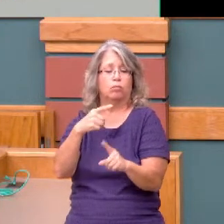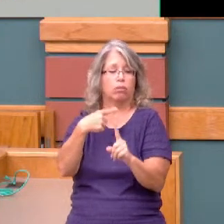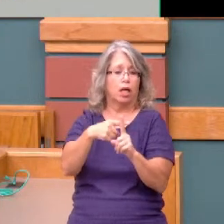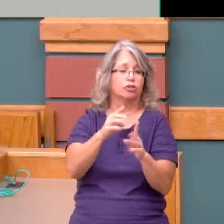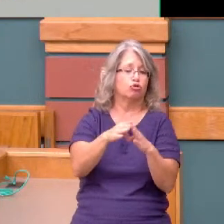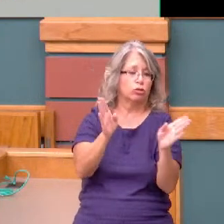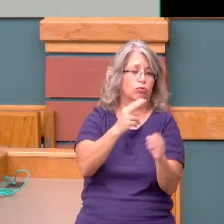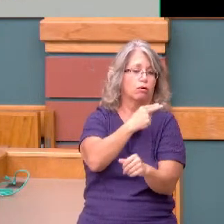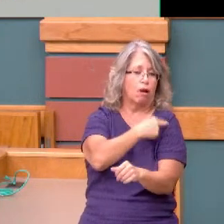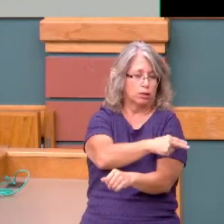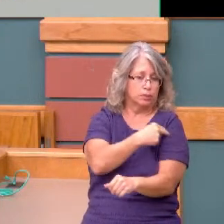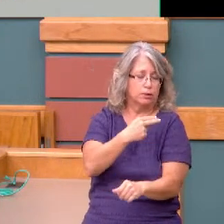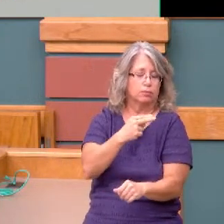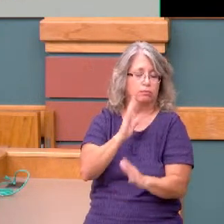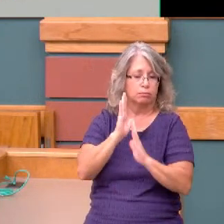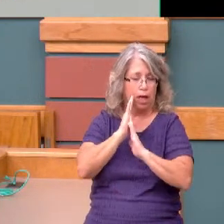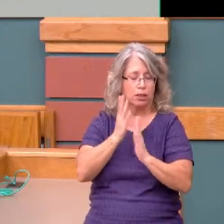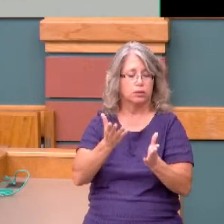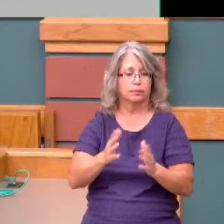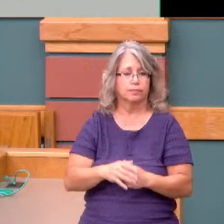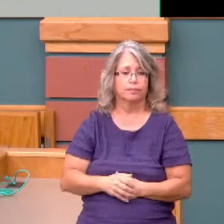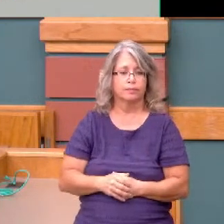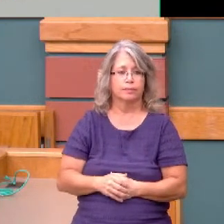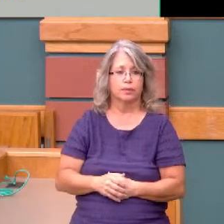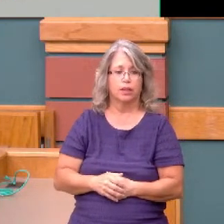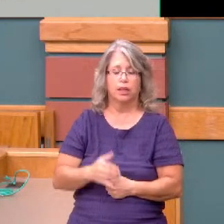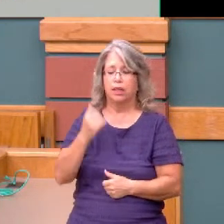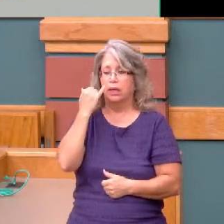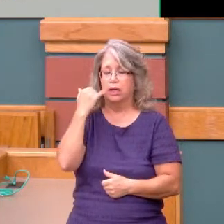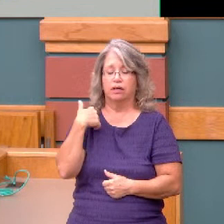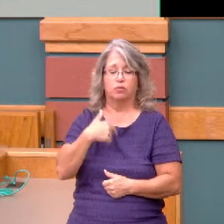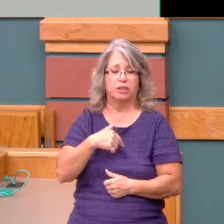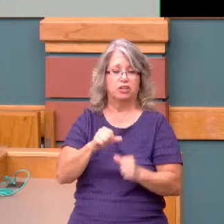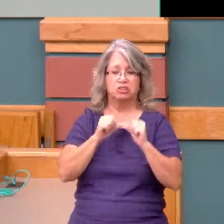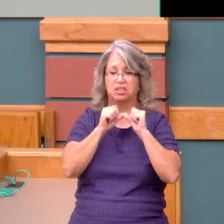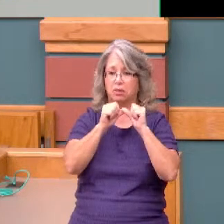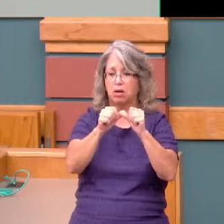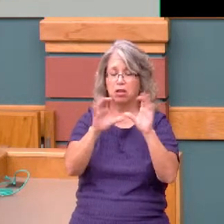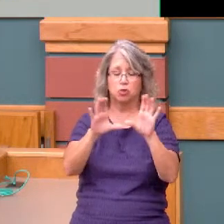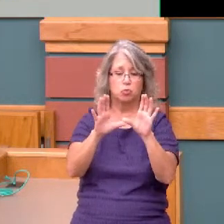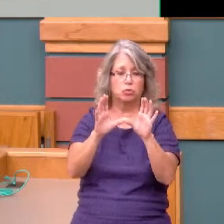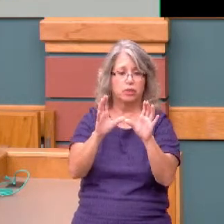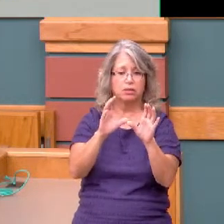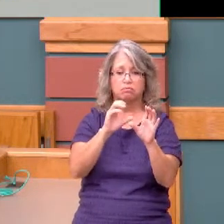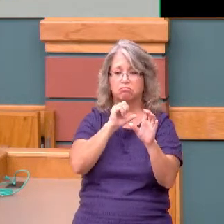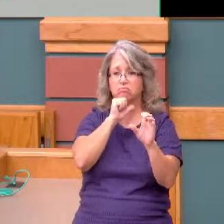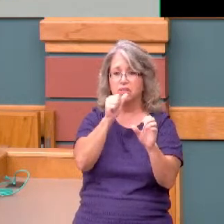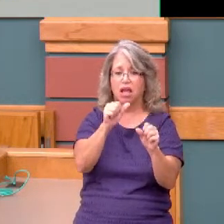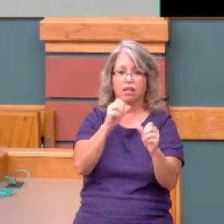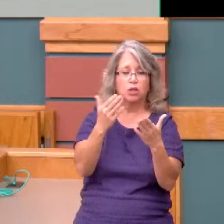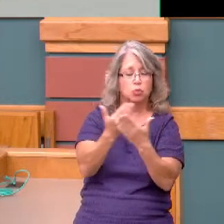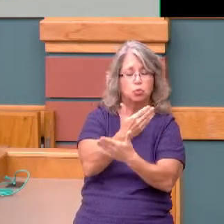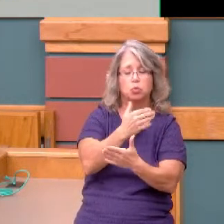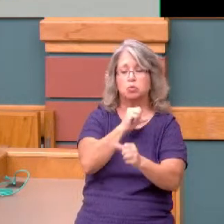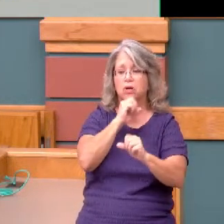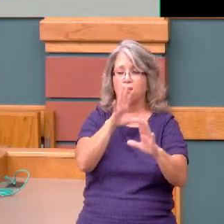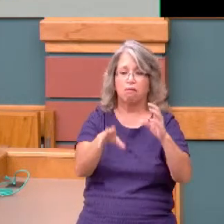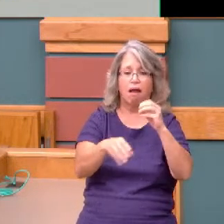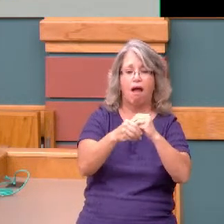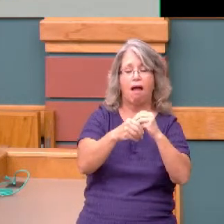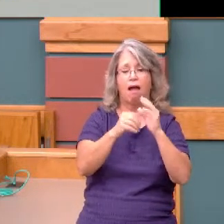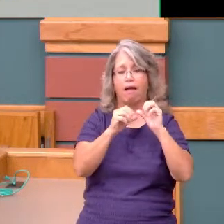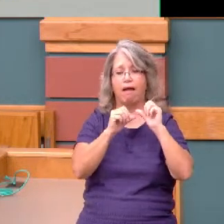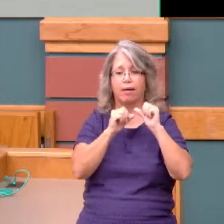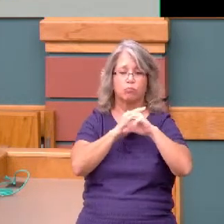admissions. And again, if we maintain the present level of vigilance, we're looking at about 717 inpatients on